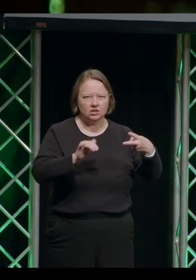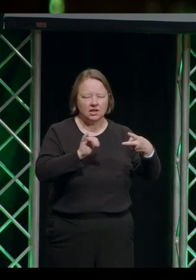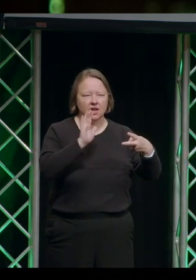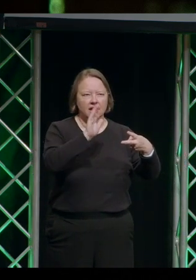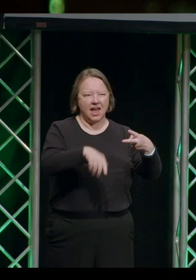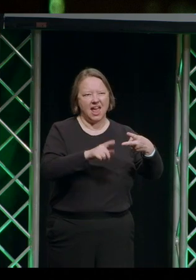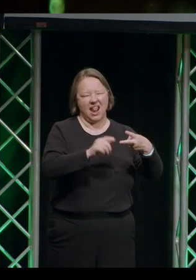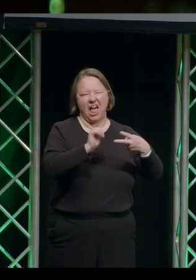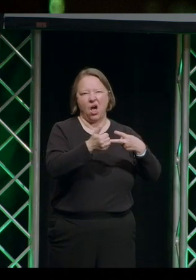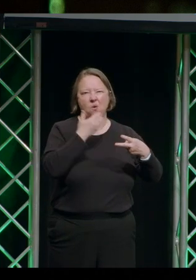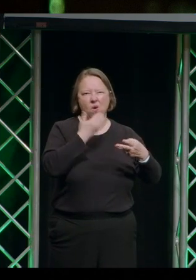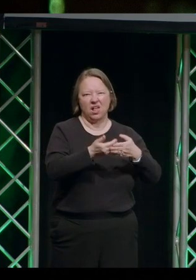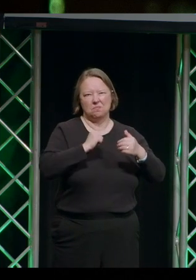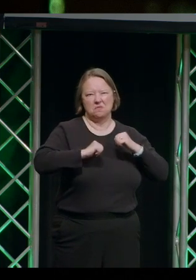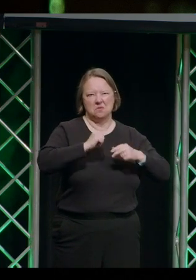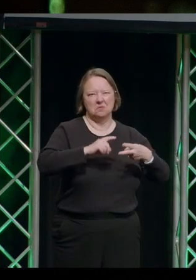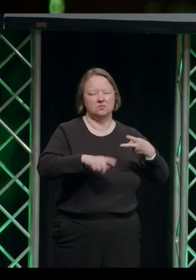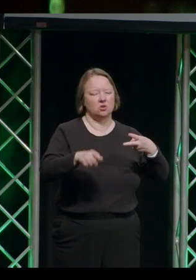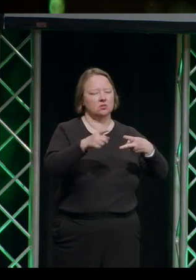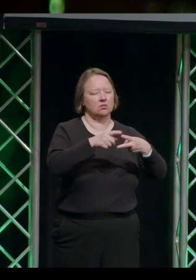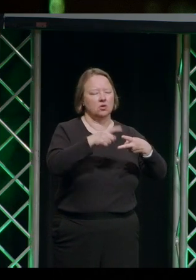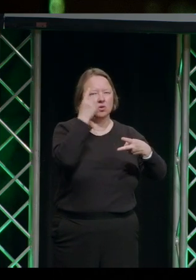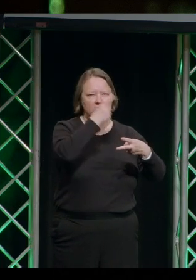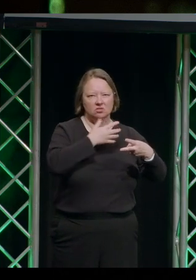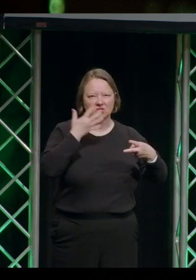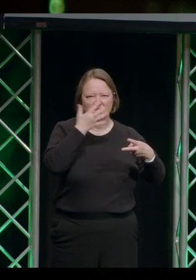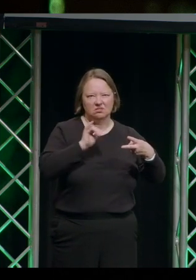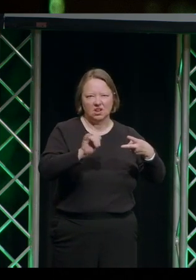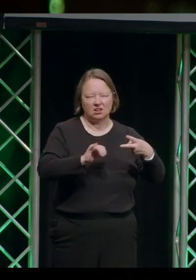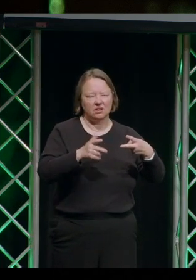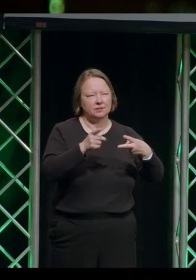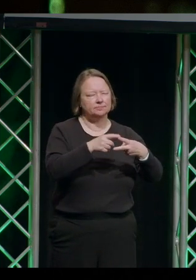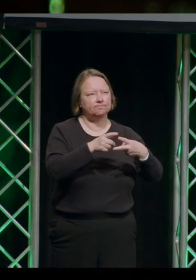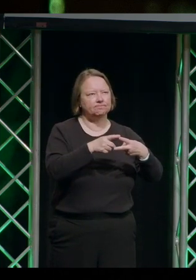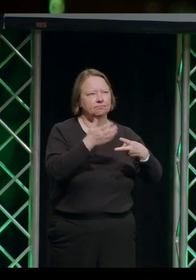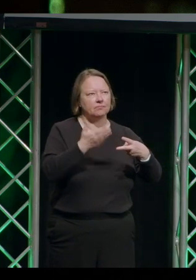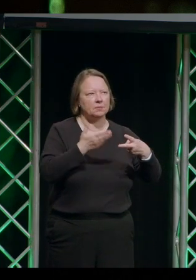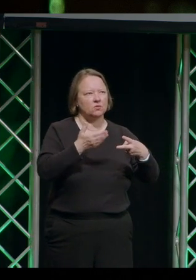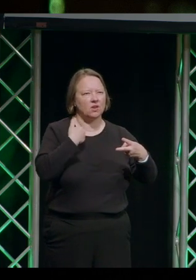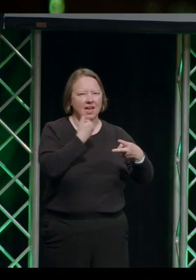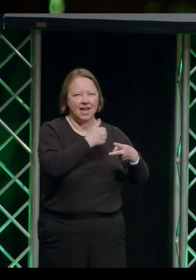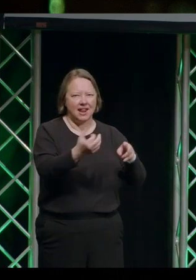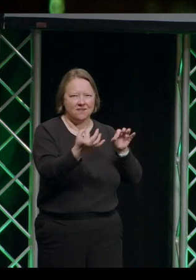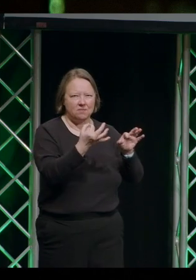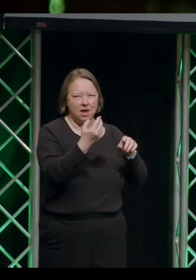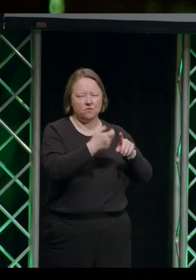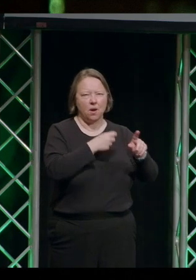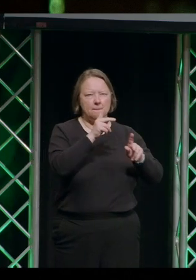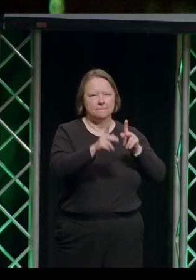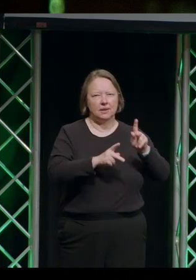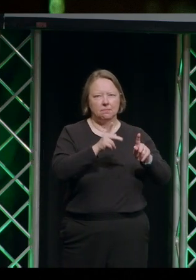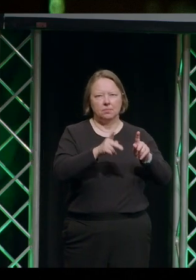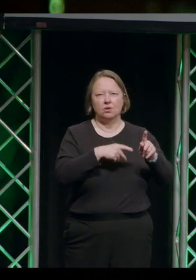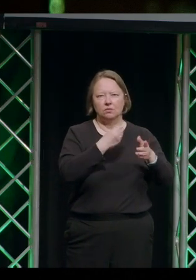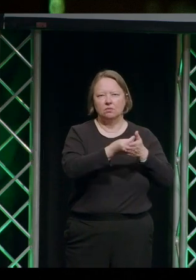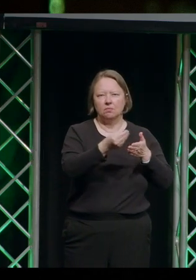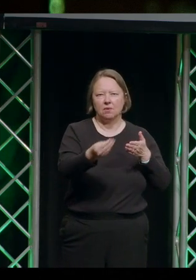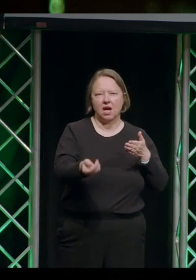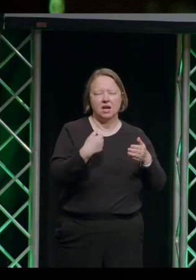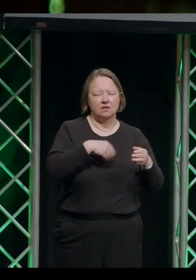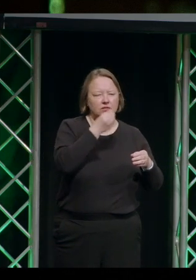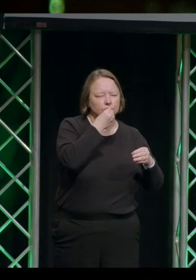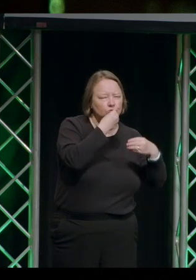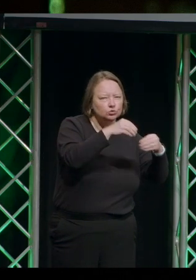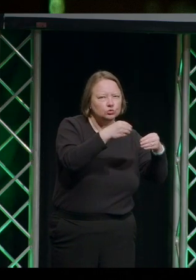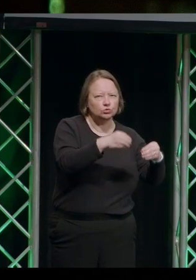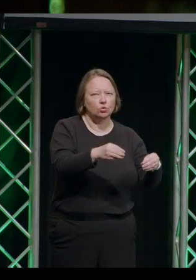So the aesthetics, I want to know if you've done any feedback from people and consumers or grocery departments